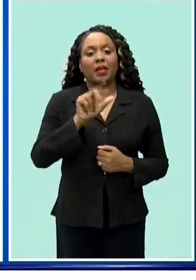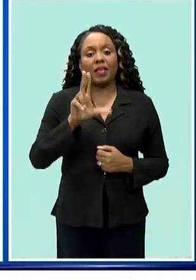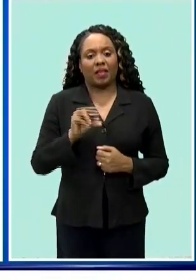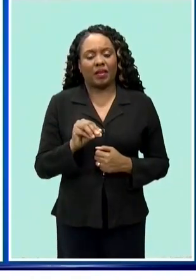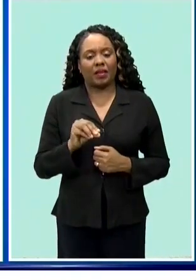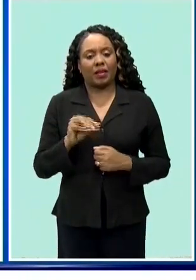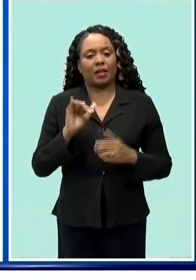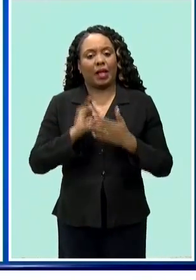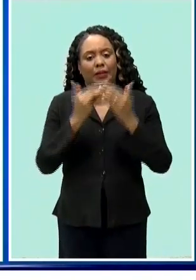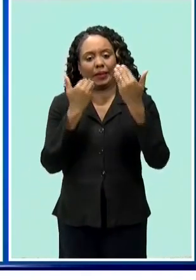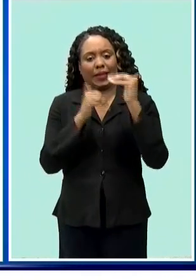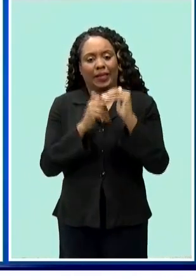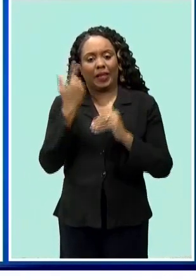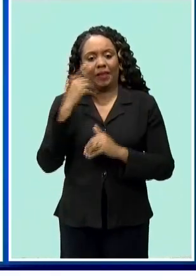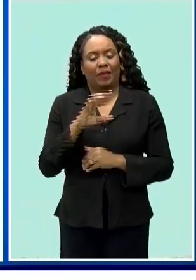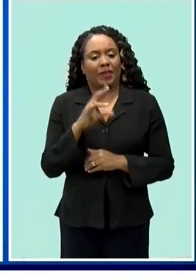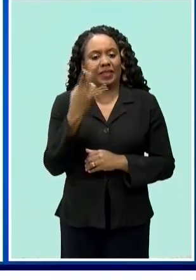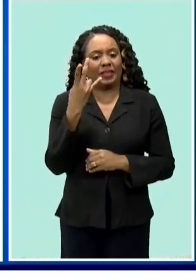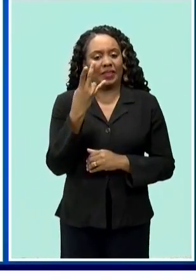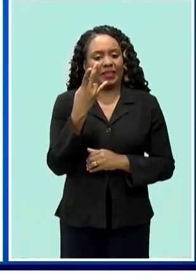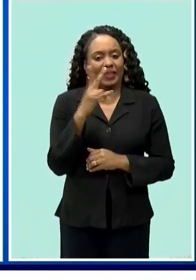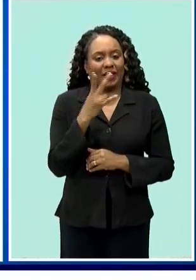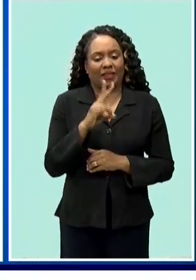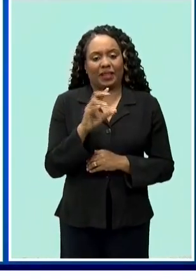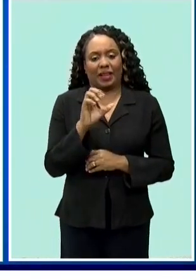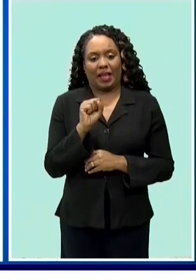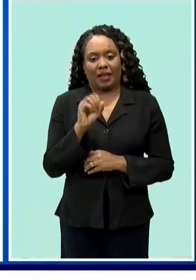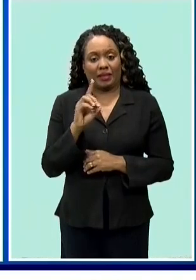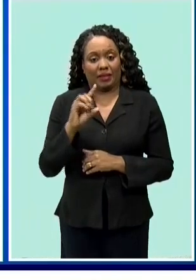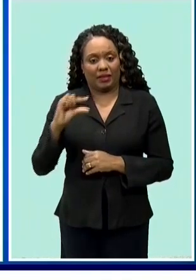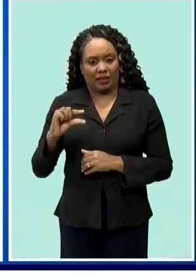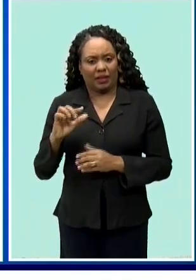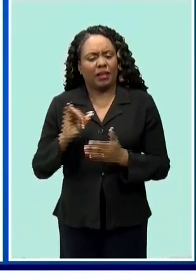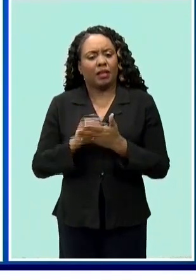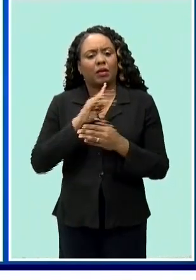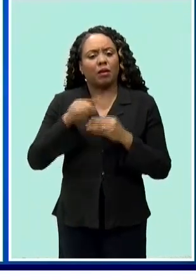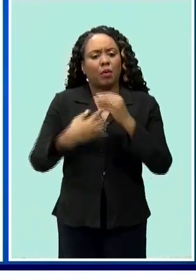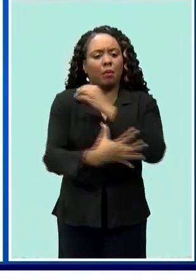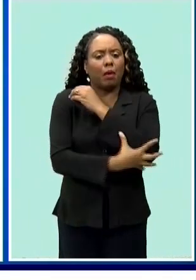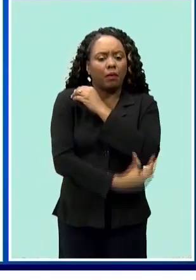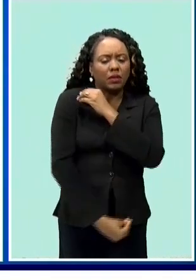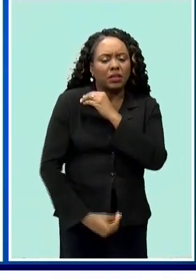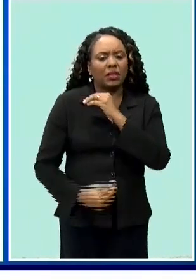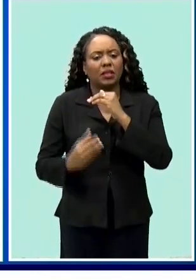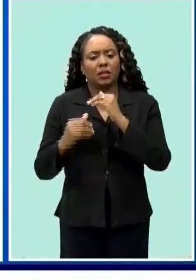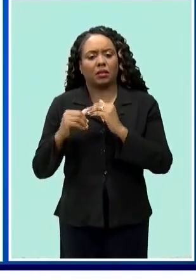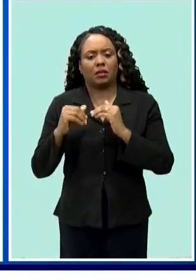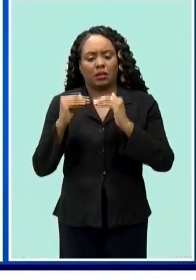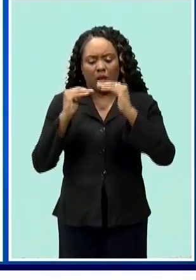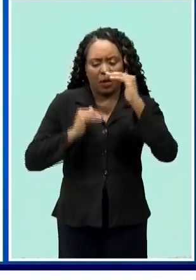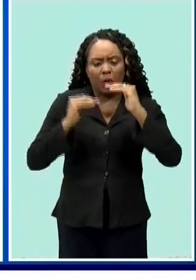deadline for the 17 SDGs, which address global challenges such as poverty, inequality,